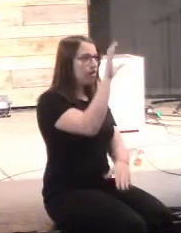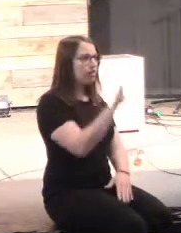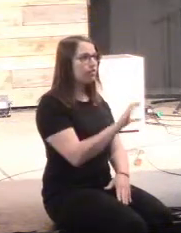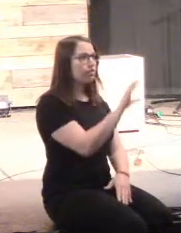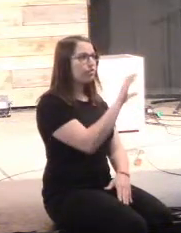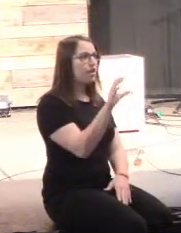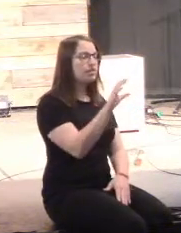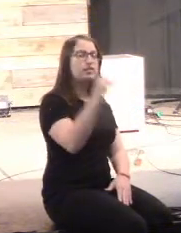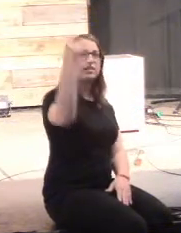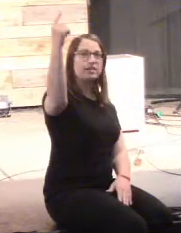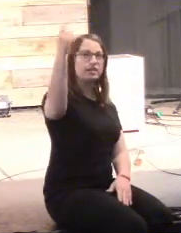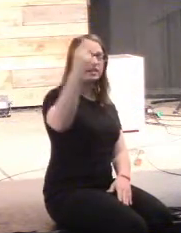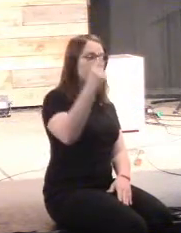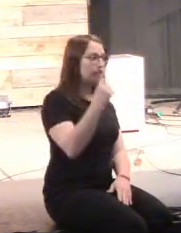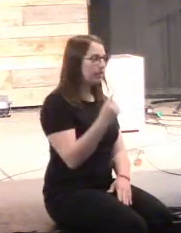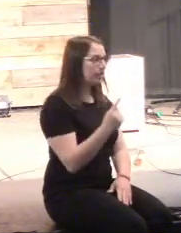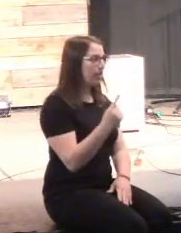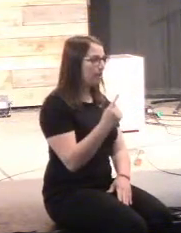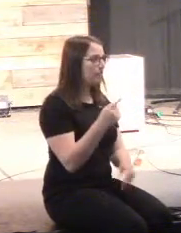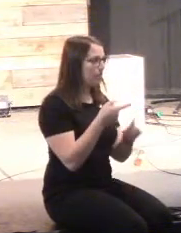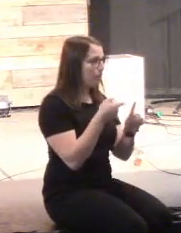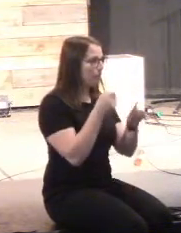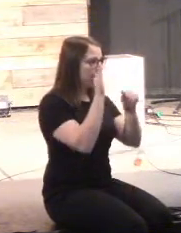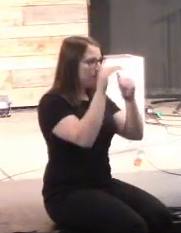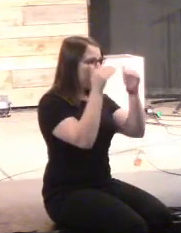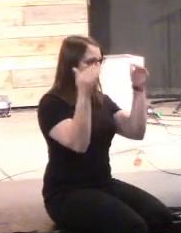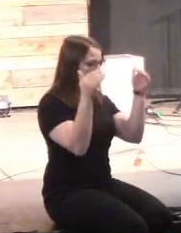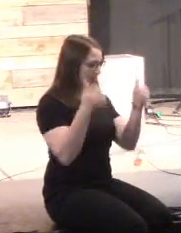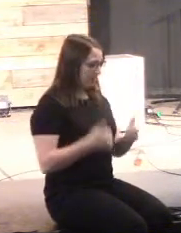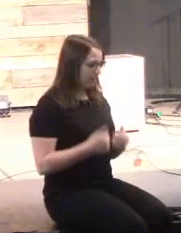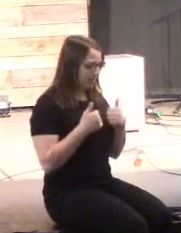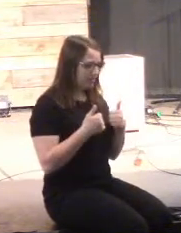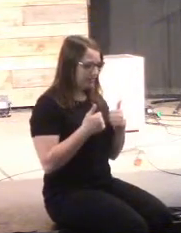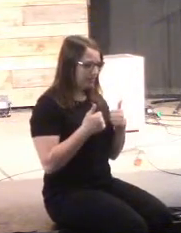to our world and lived among us disgusting people